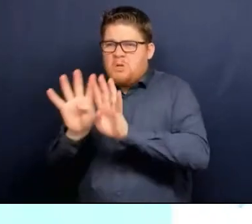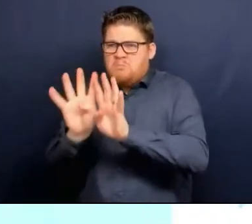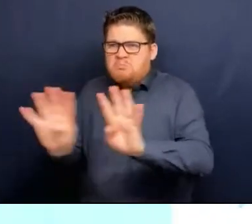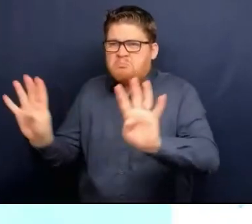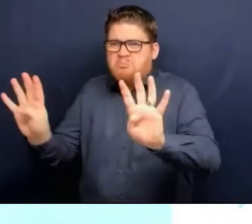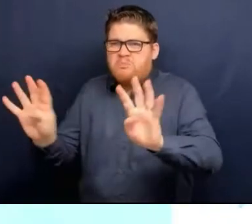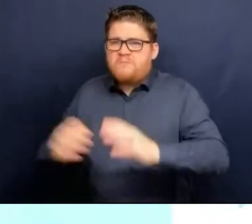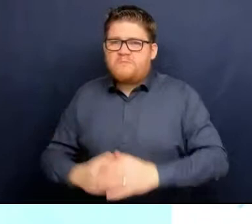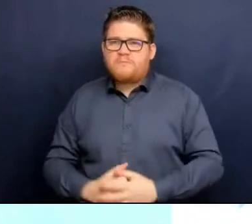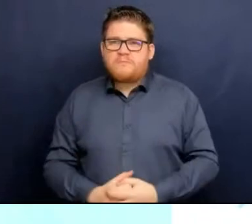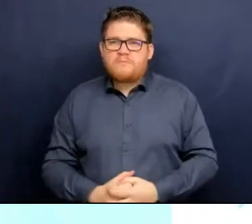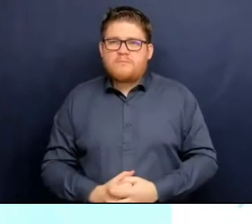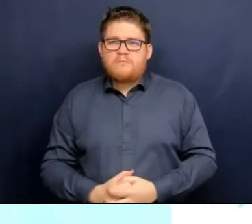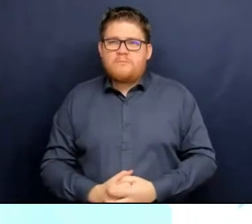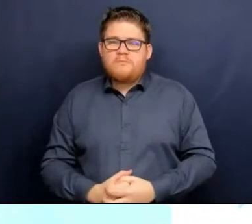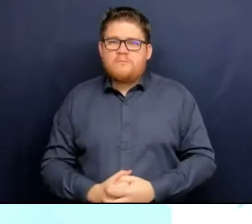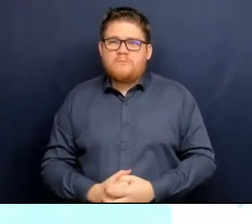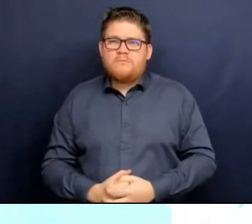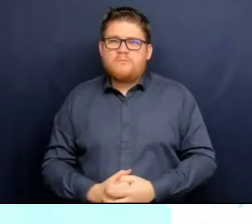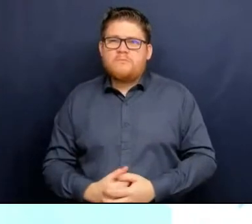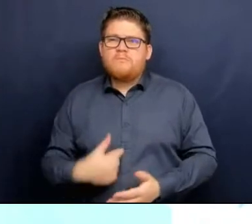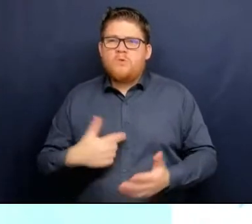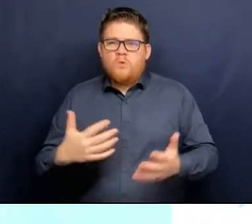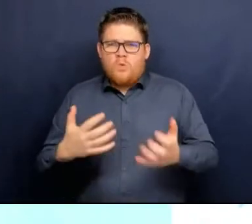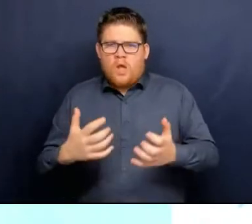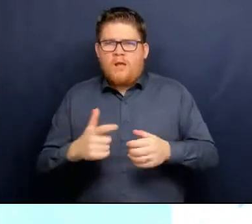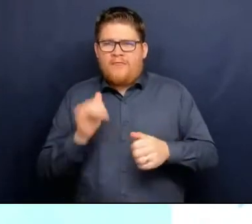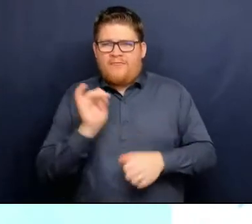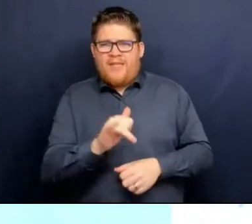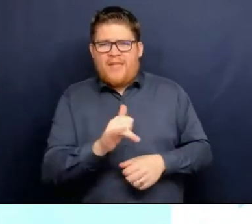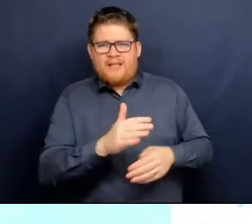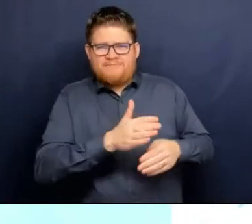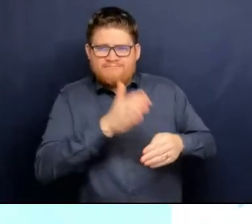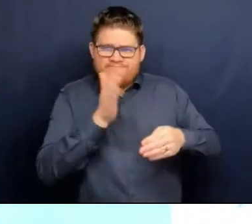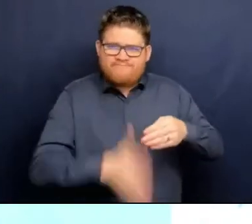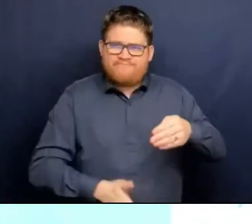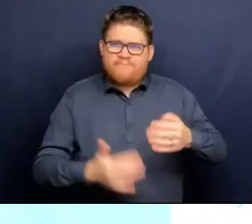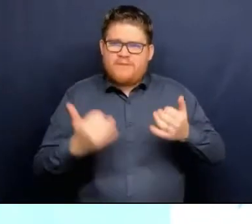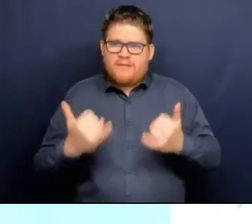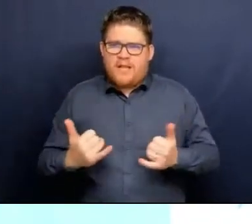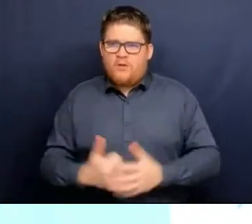have our rights recognized, our lands back, you know.